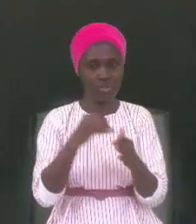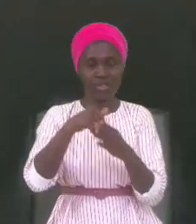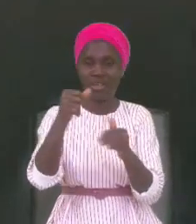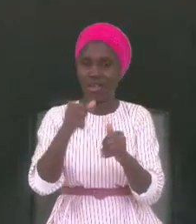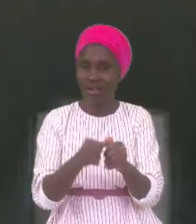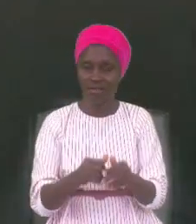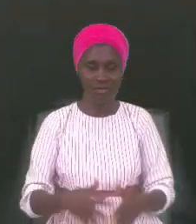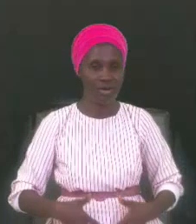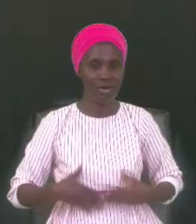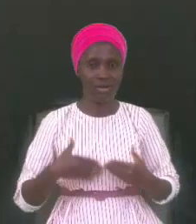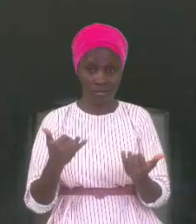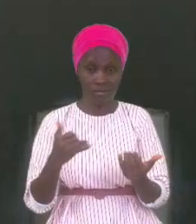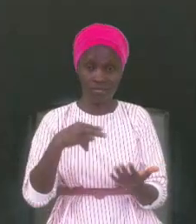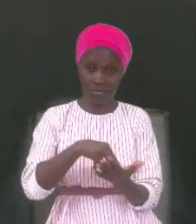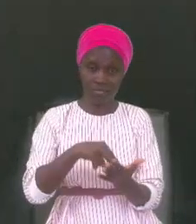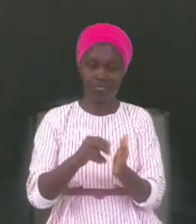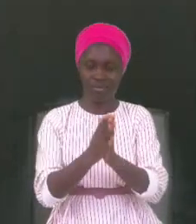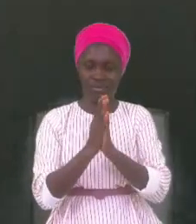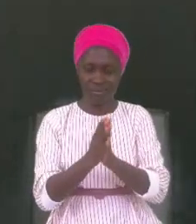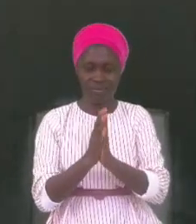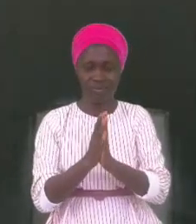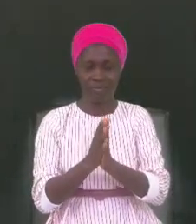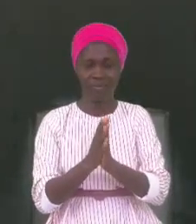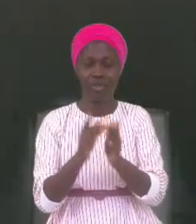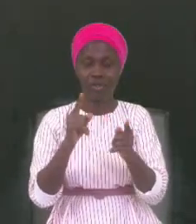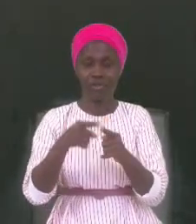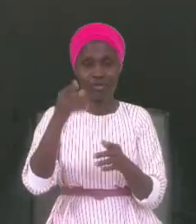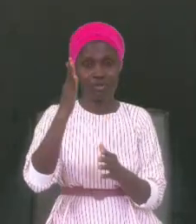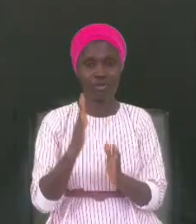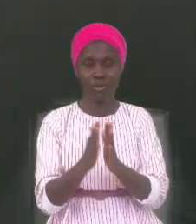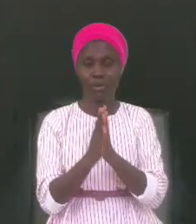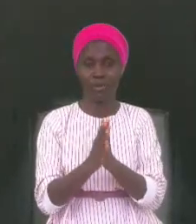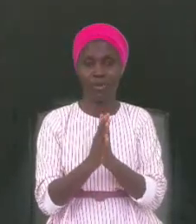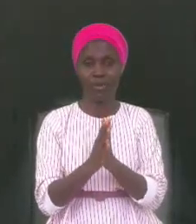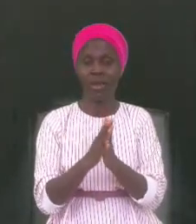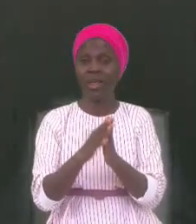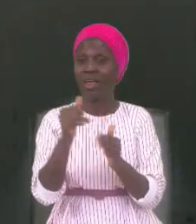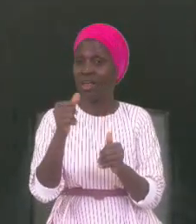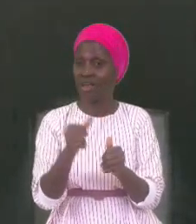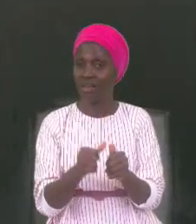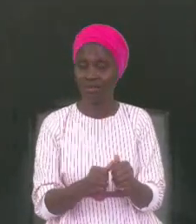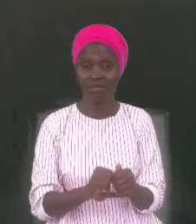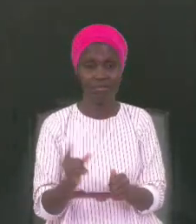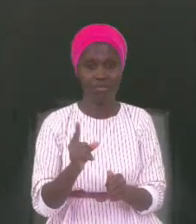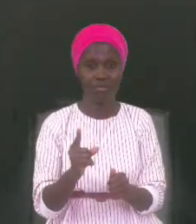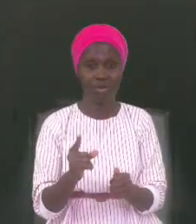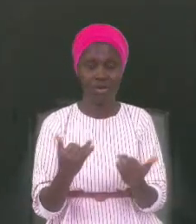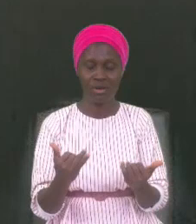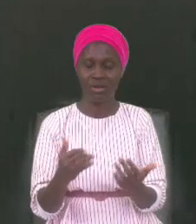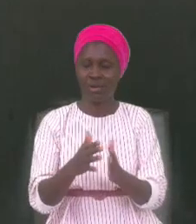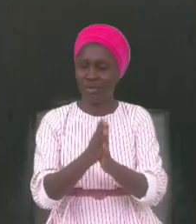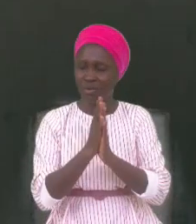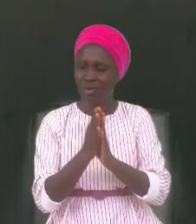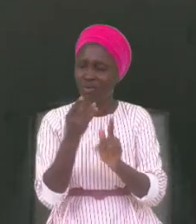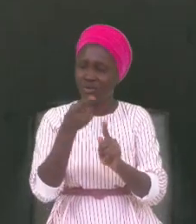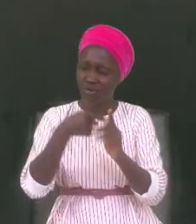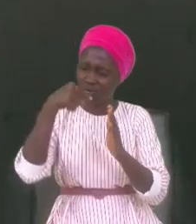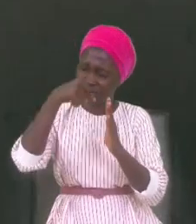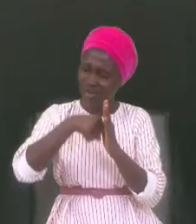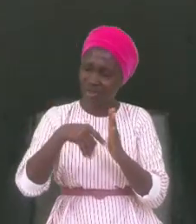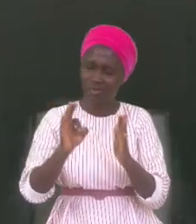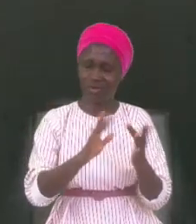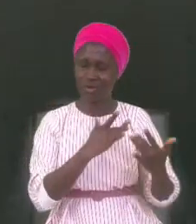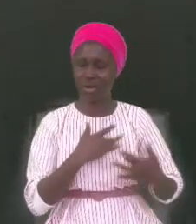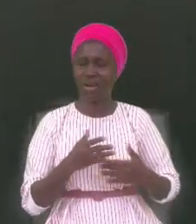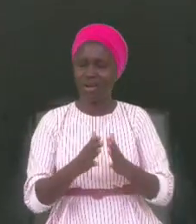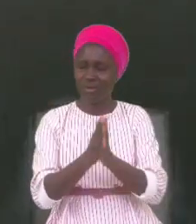and open your mouth, both here and at every location where we are, from the depth of your heart, cry to the Lord and